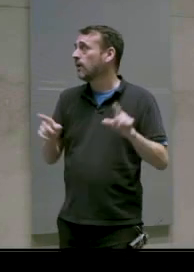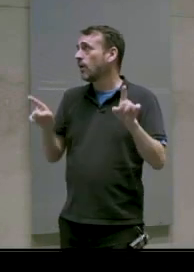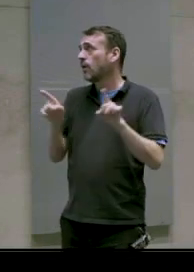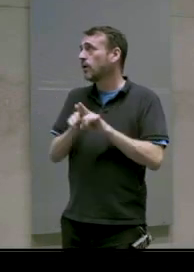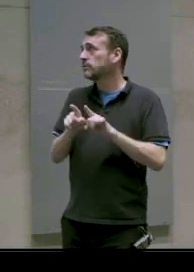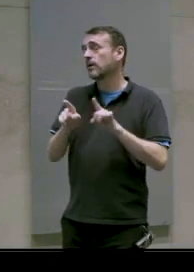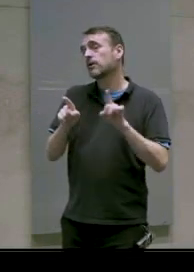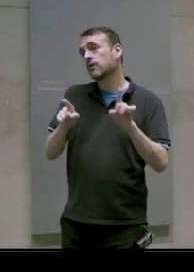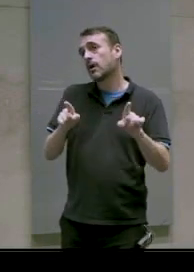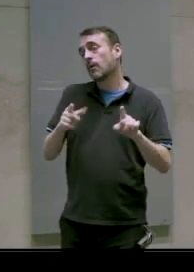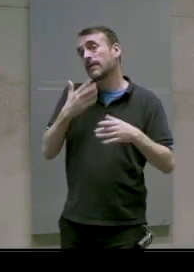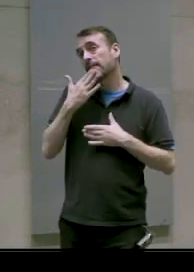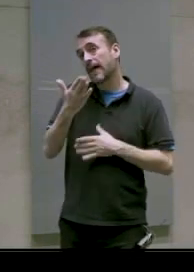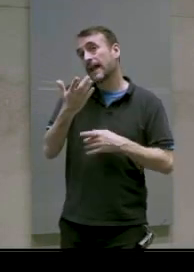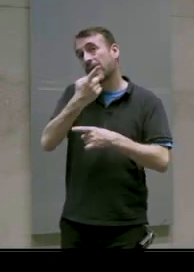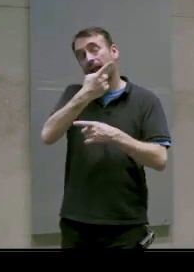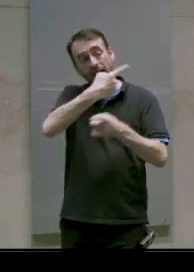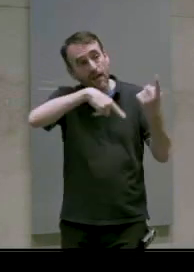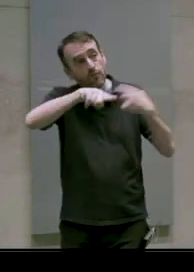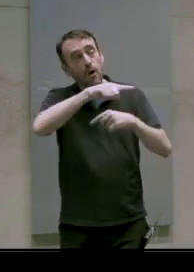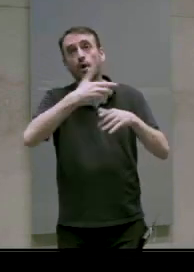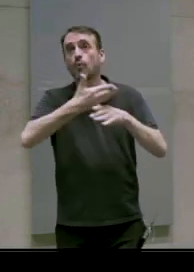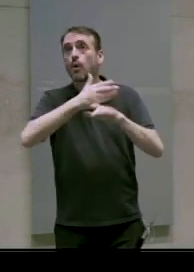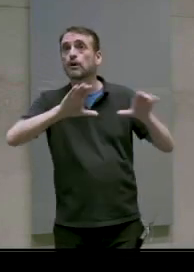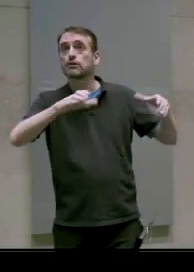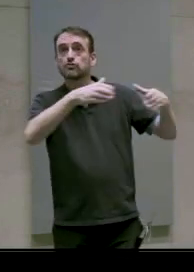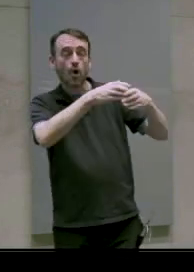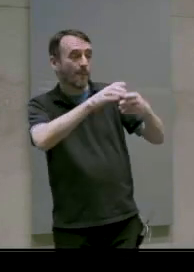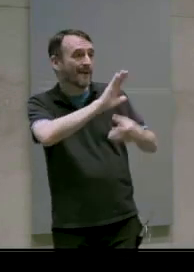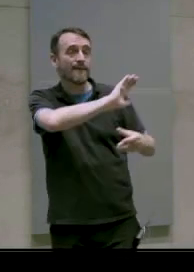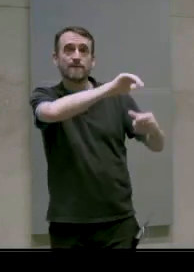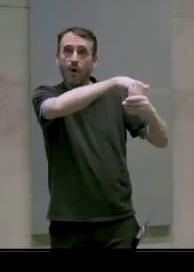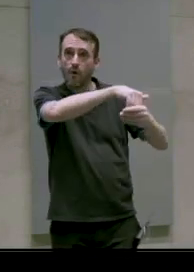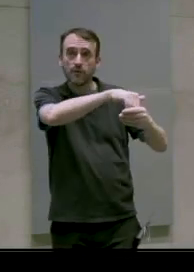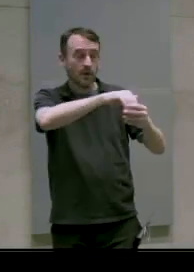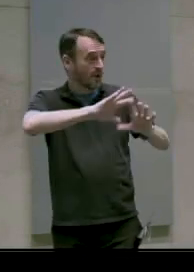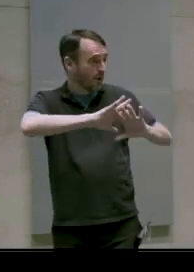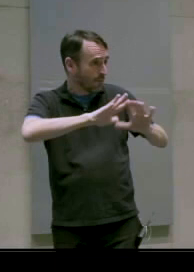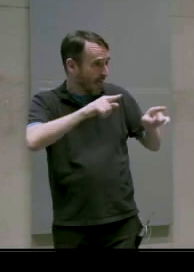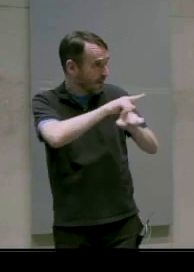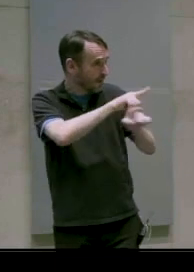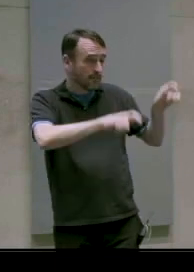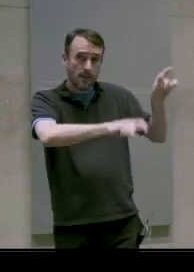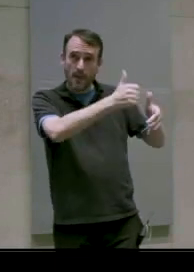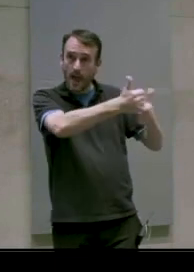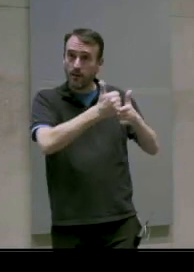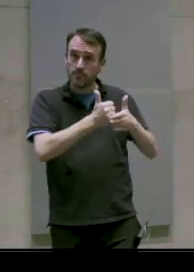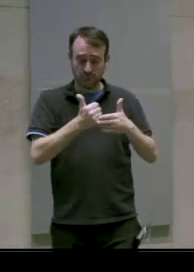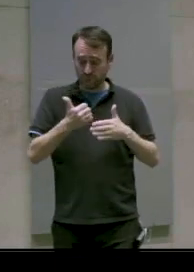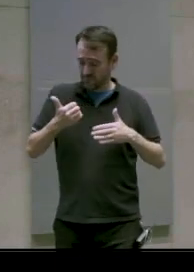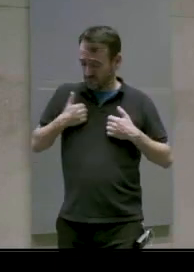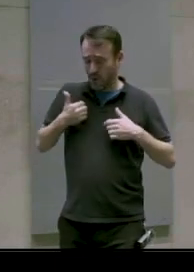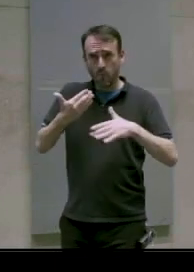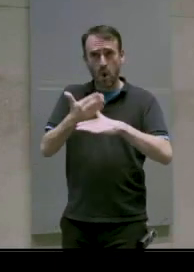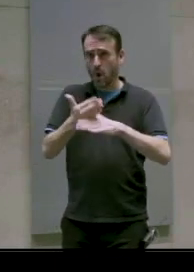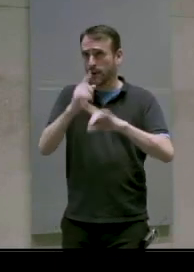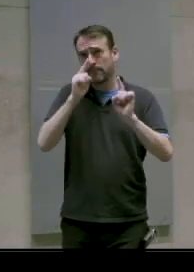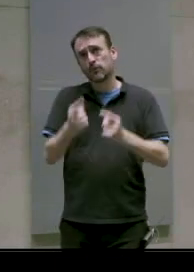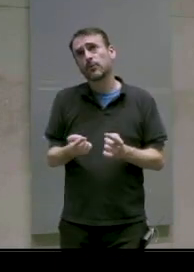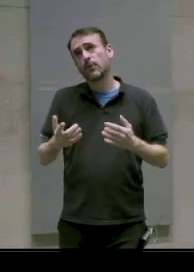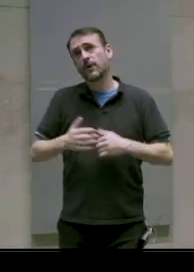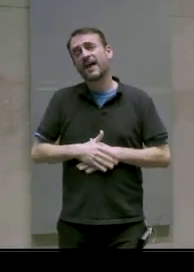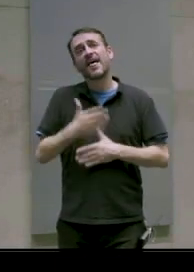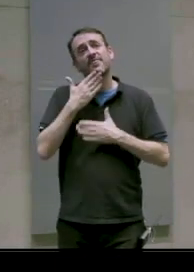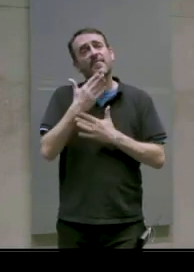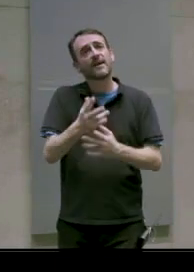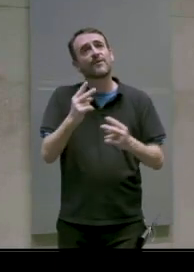everybody who took part in the workshop series and the Self-Care Jam. Without you, none of this work would have been possible. Thank you for listening, and we